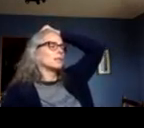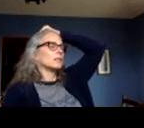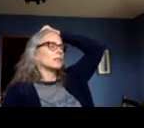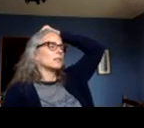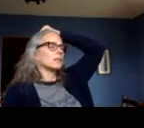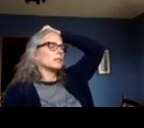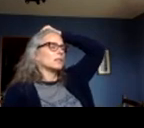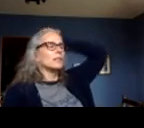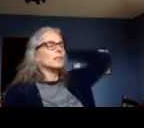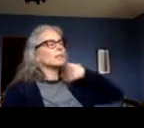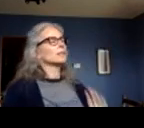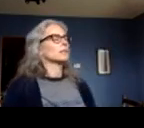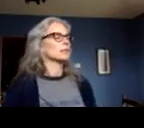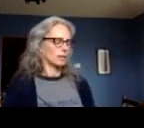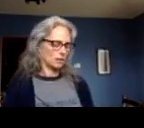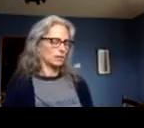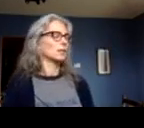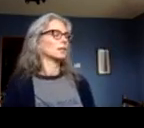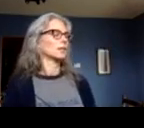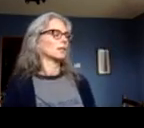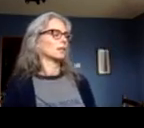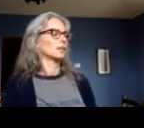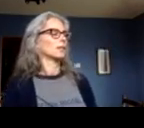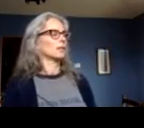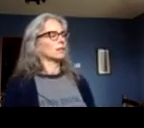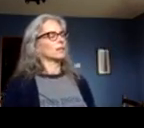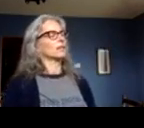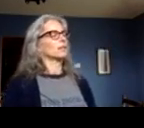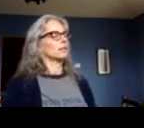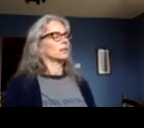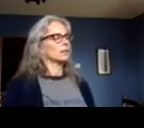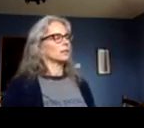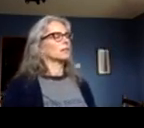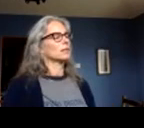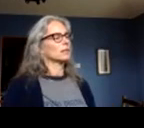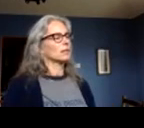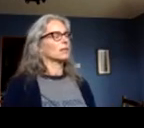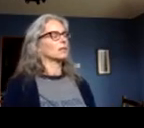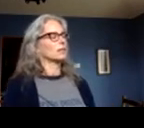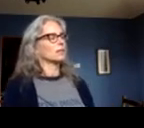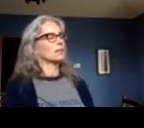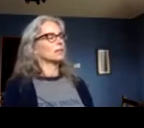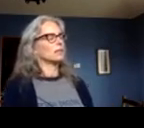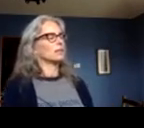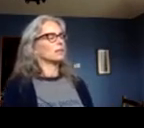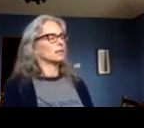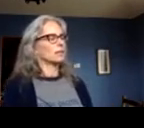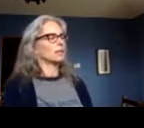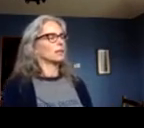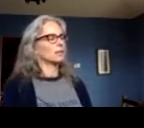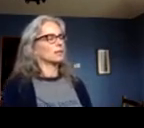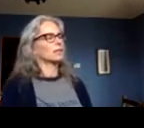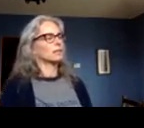minutes to go ahead and do what you need to do. Go to the bathroom, get water, again, take a lap around your house. I'm serious about the high five someone, even if it's like your